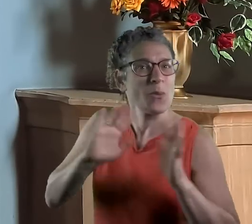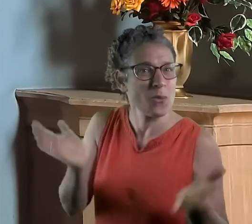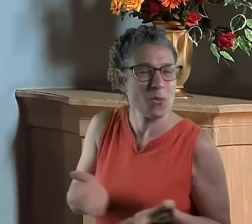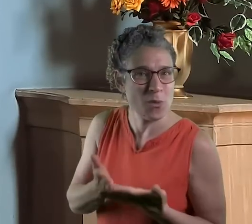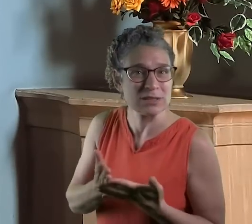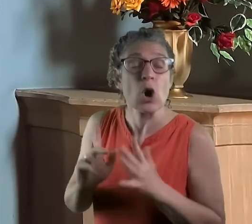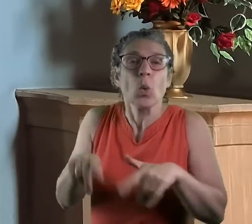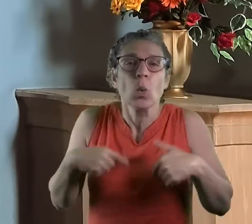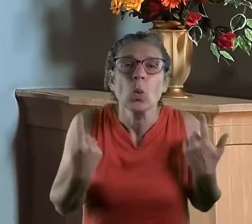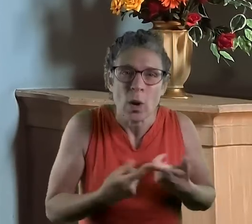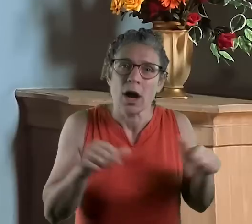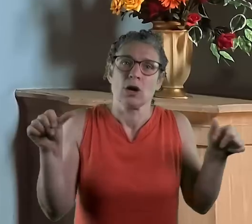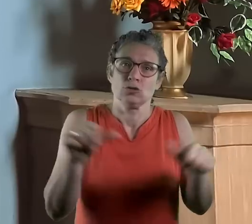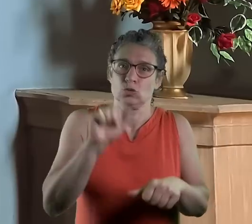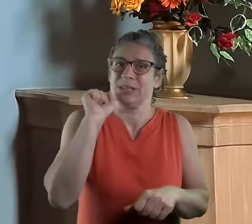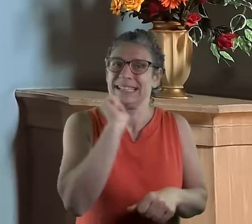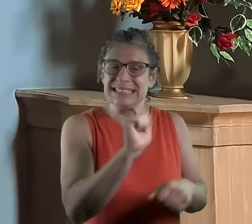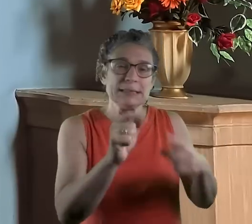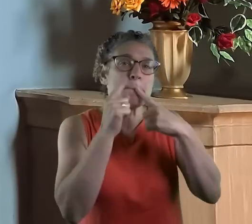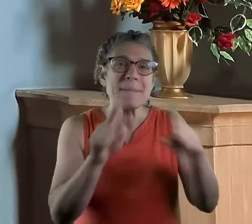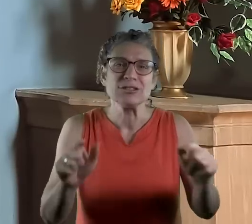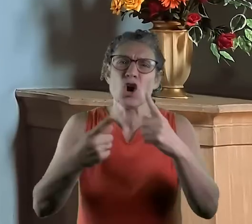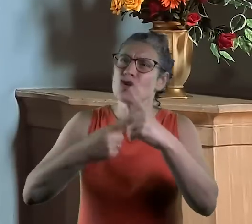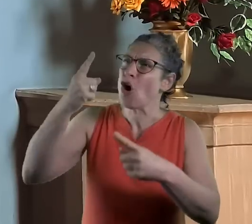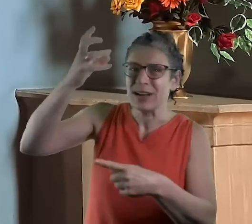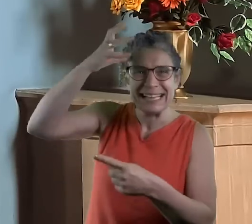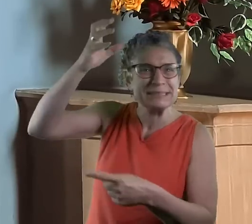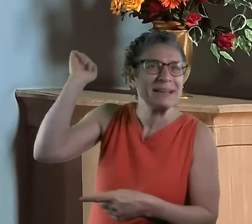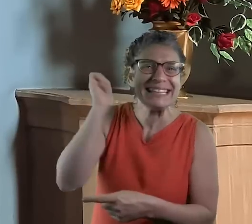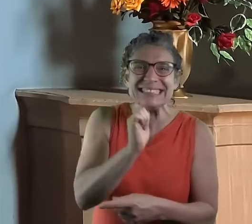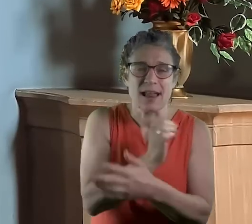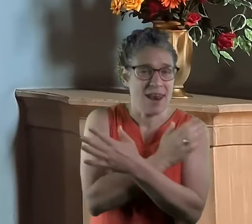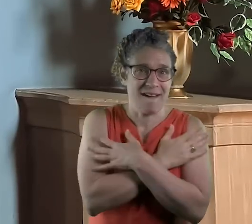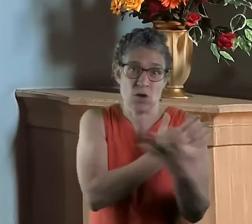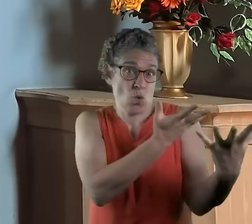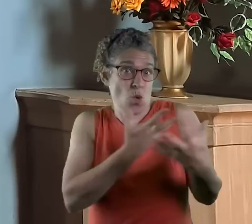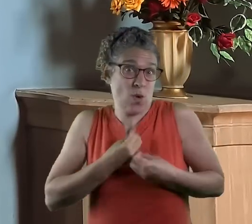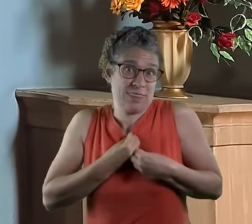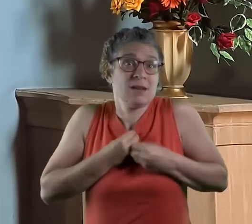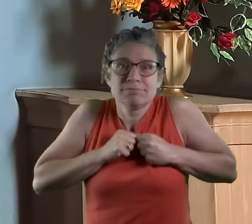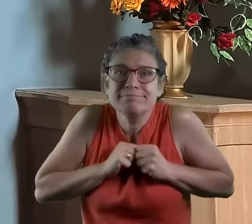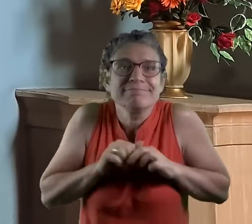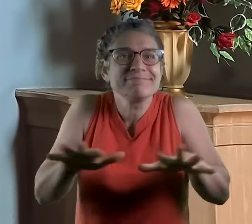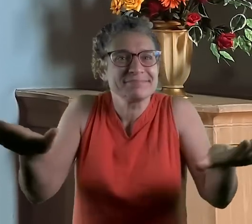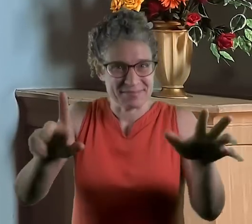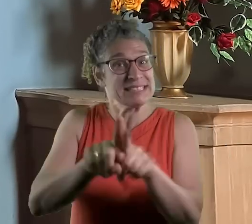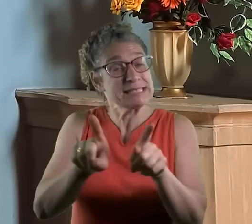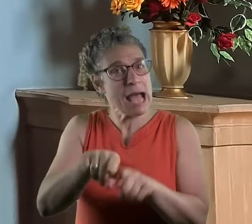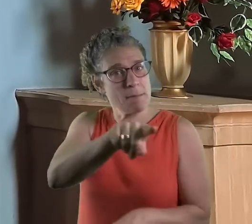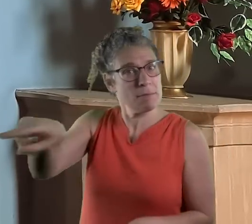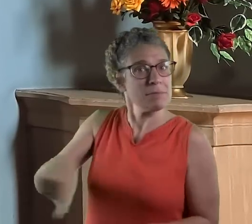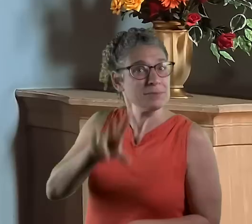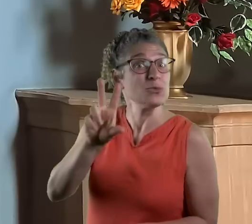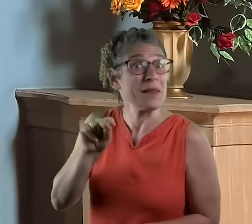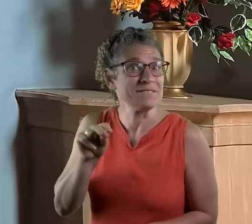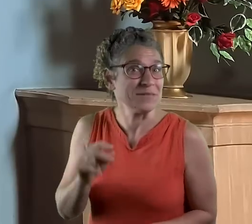world. We are to take his message of God's kingdom and his love with us, just as his 12 disciples were instructed